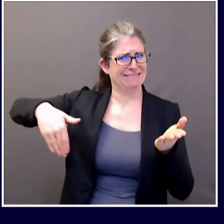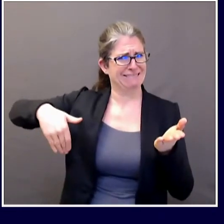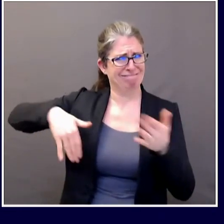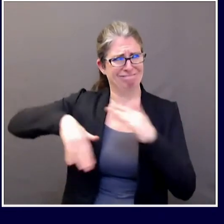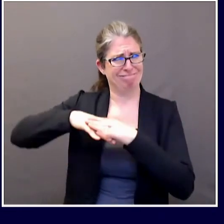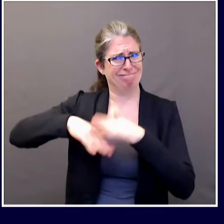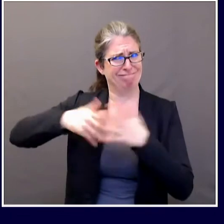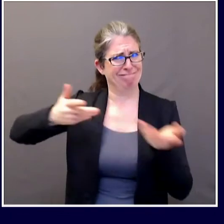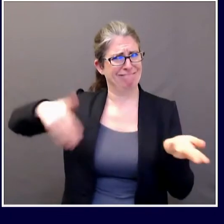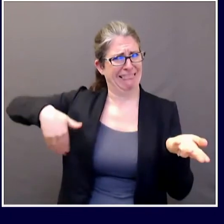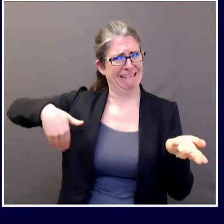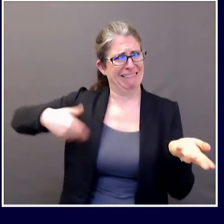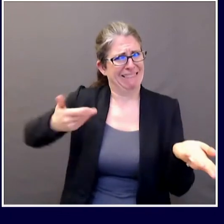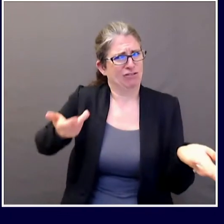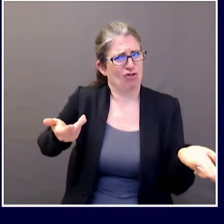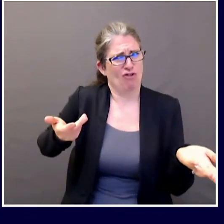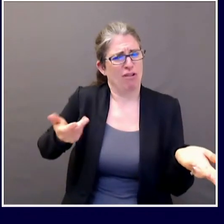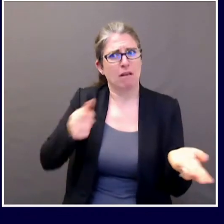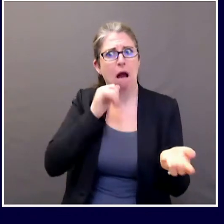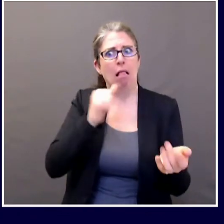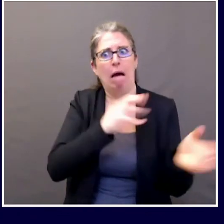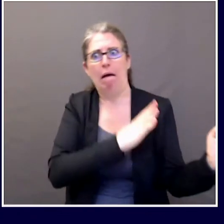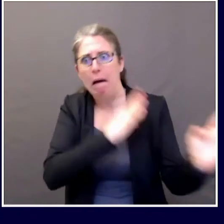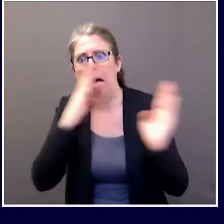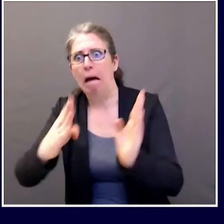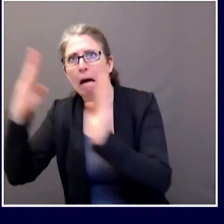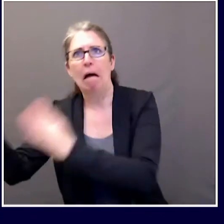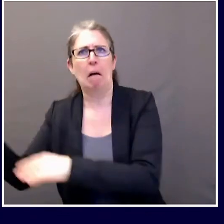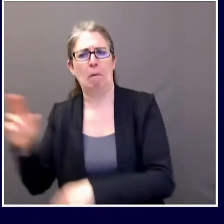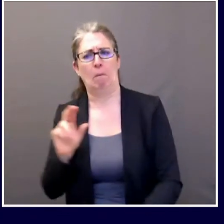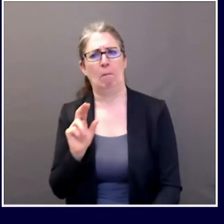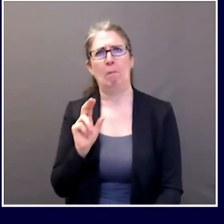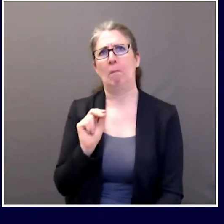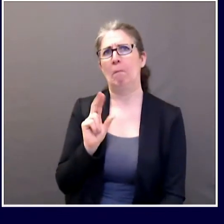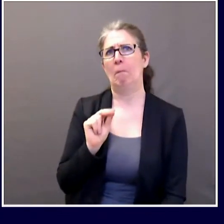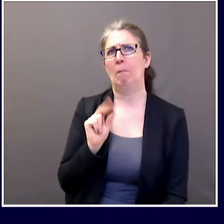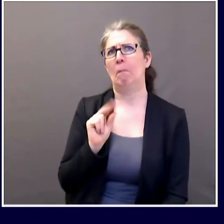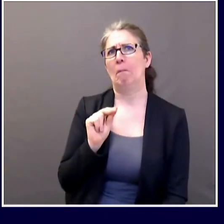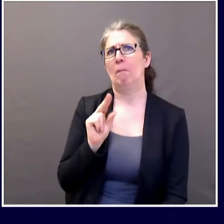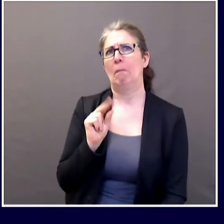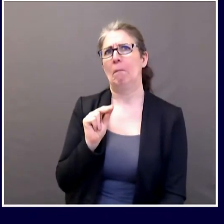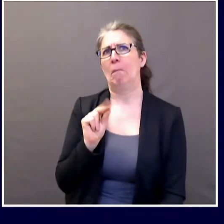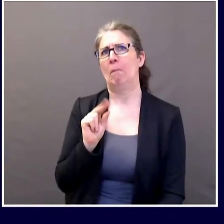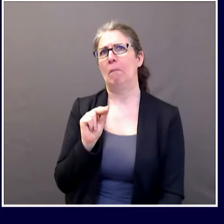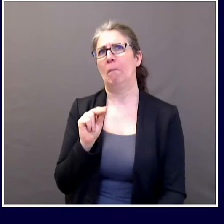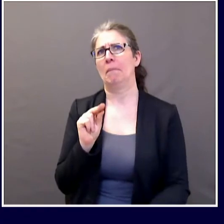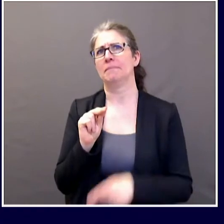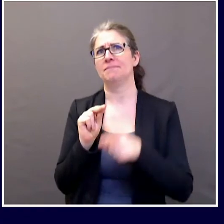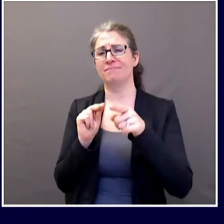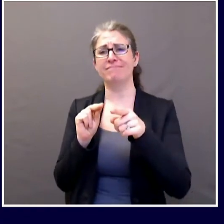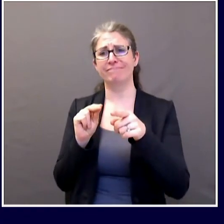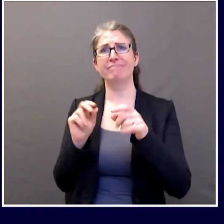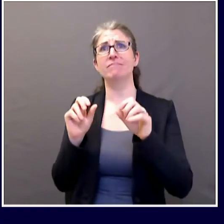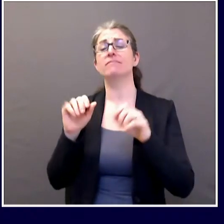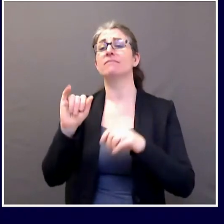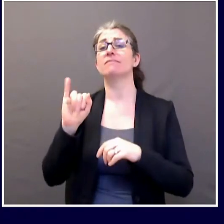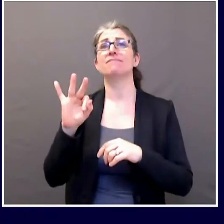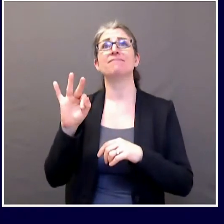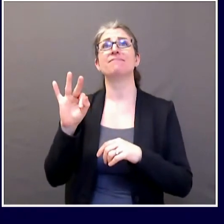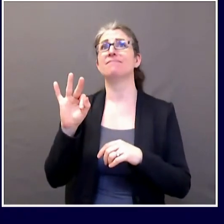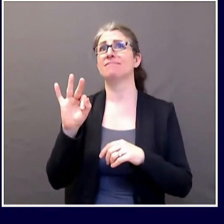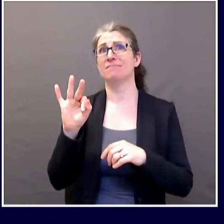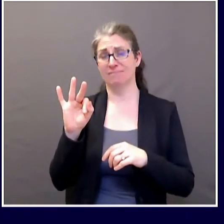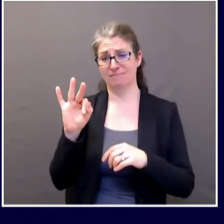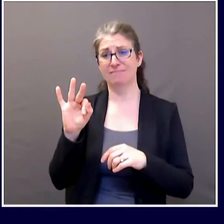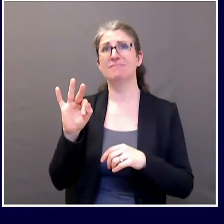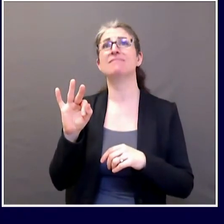in substance or in marking or packaging between a first dose and a second dose. So what we indicated to clinics is that if your first dose